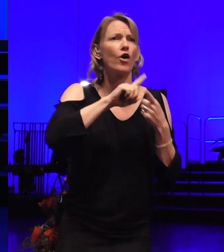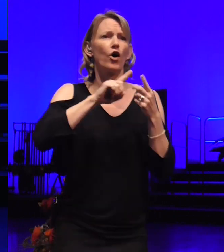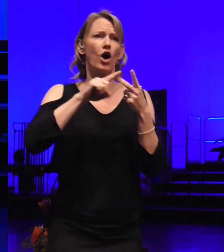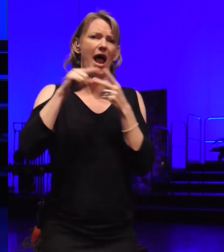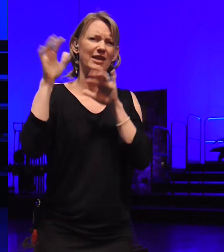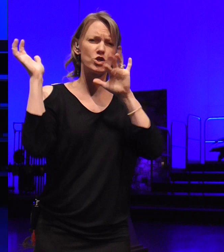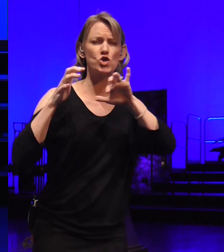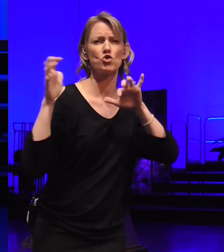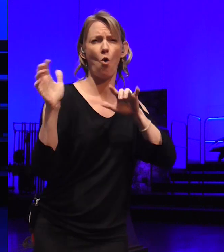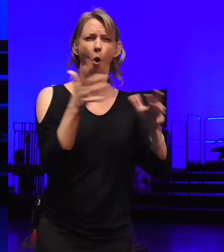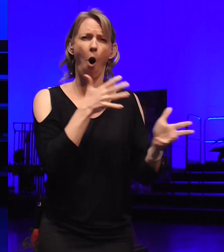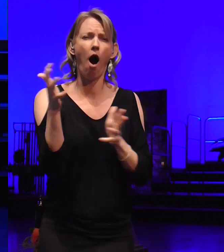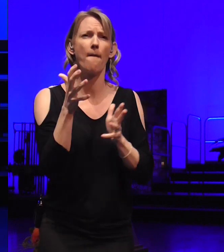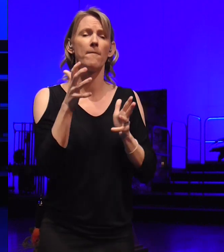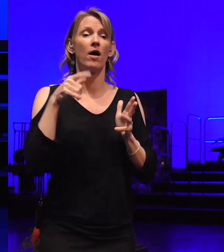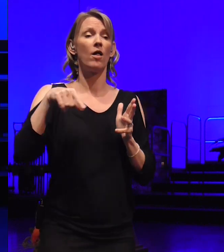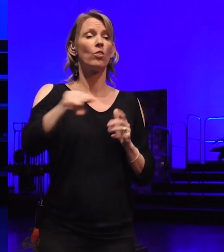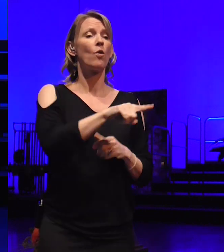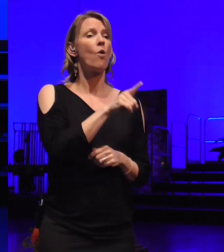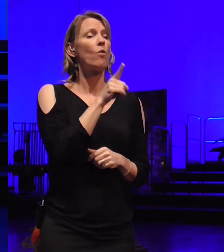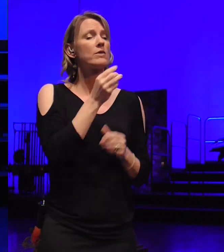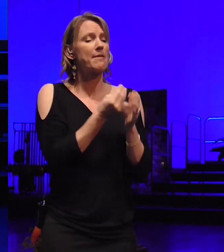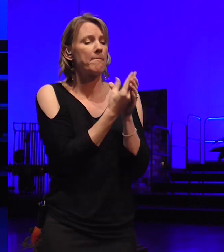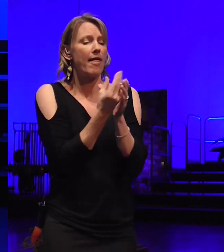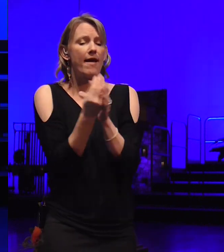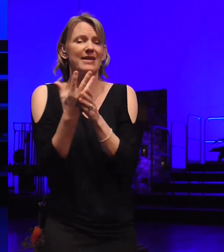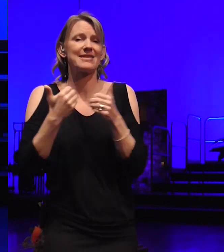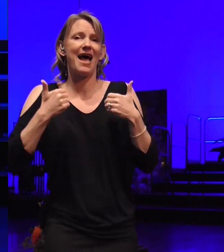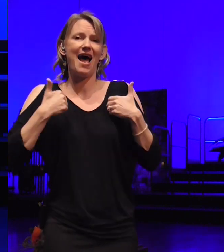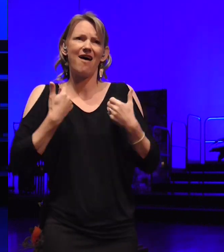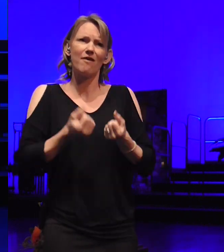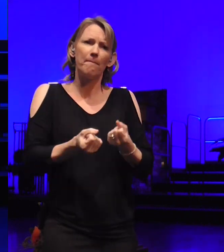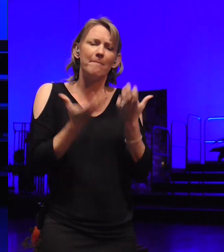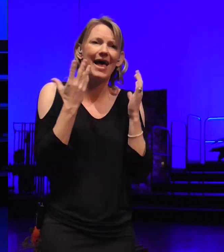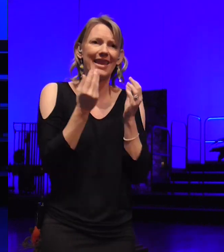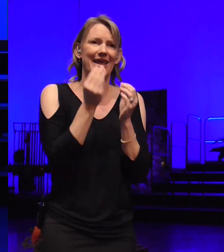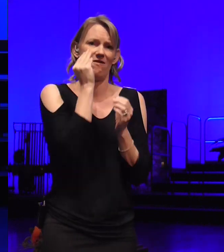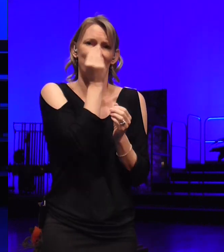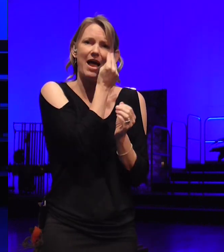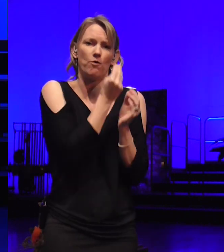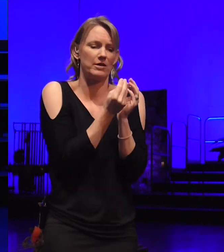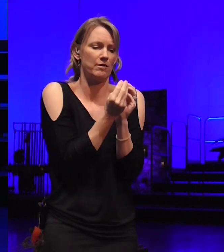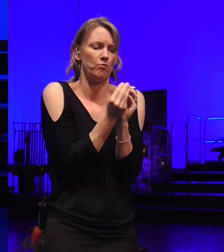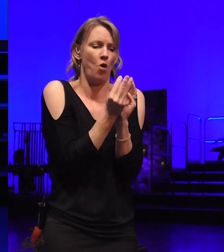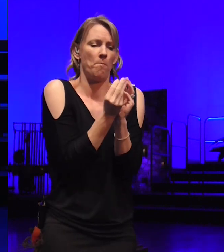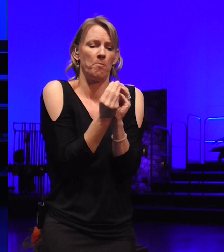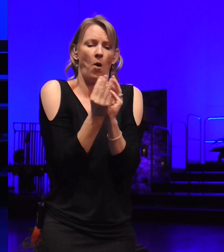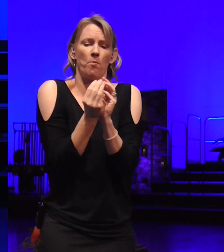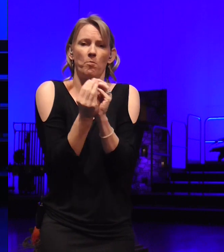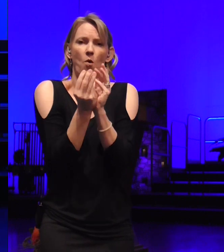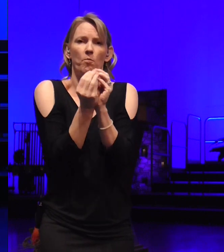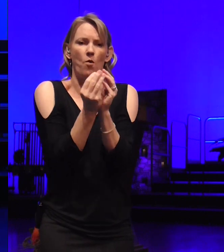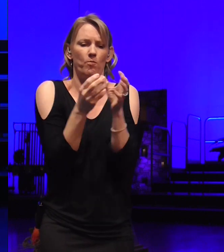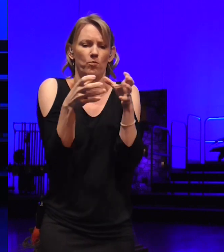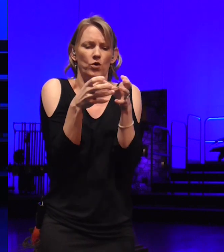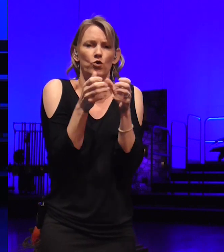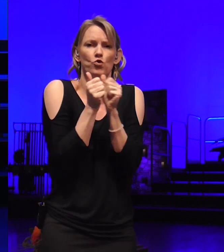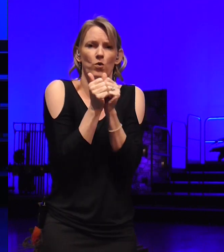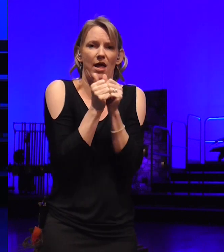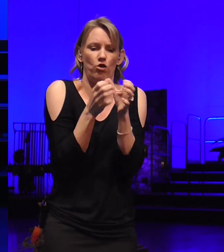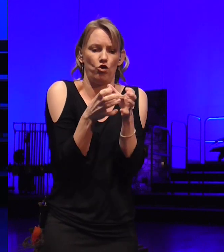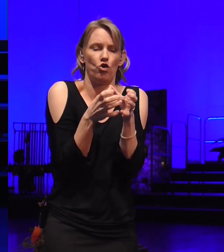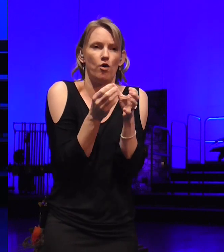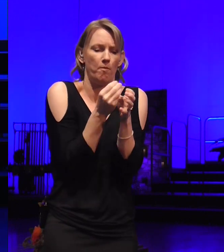storm are those plants that have clusters of flowers that bloom in little clusters